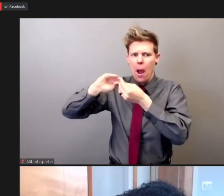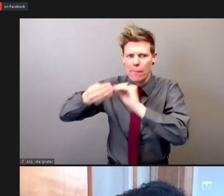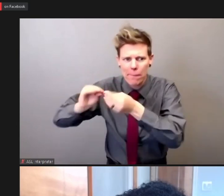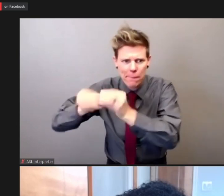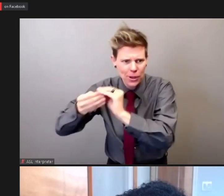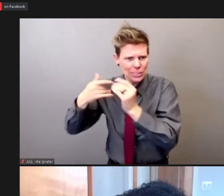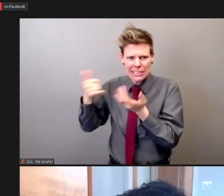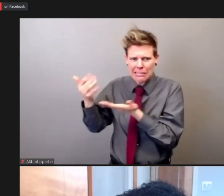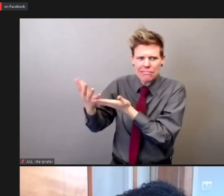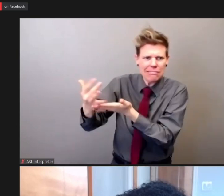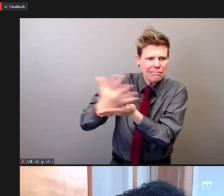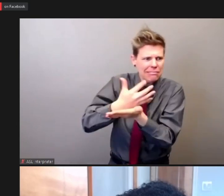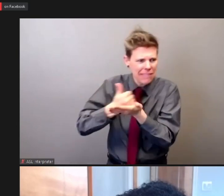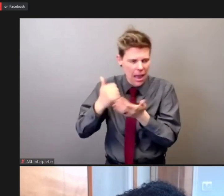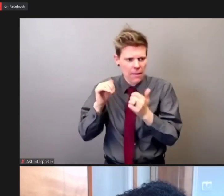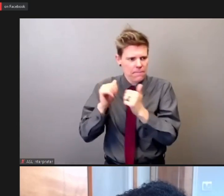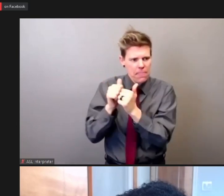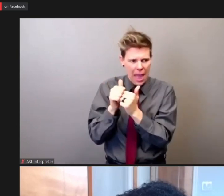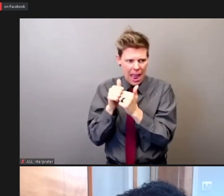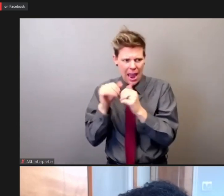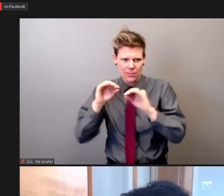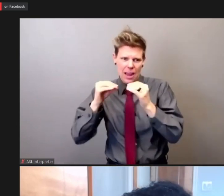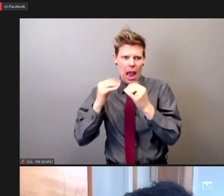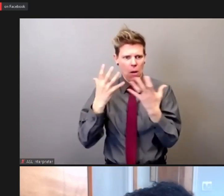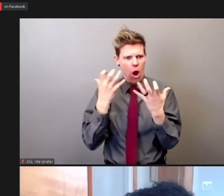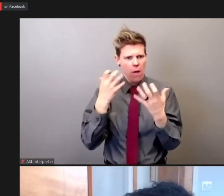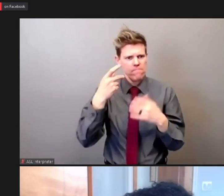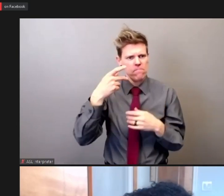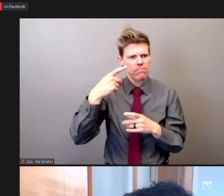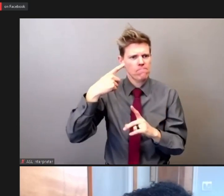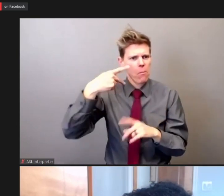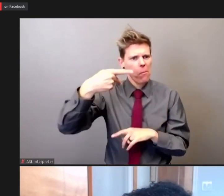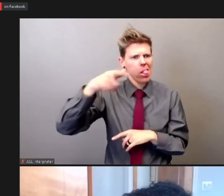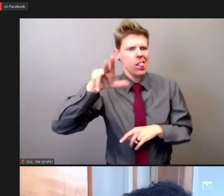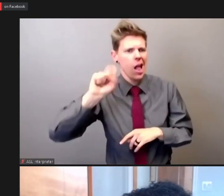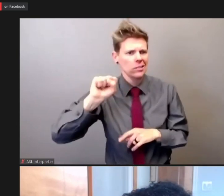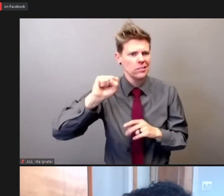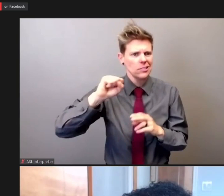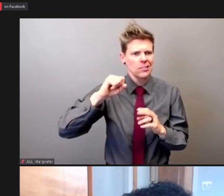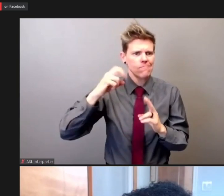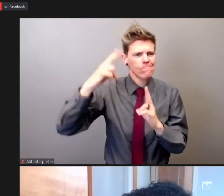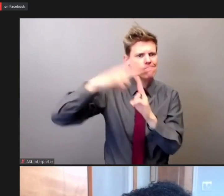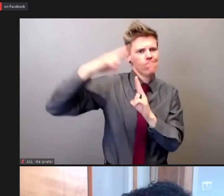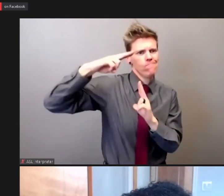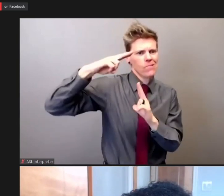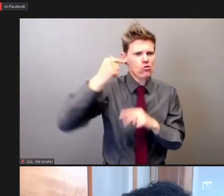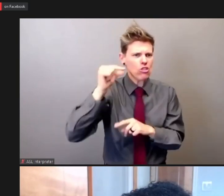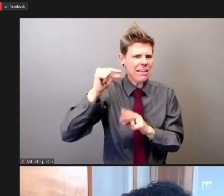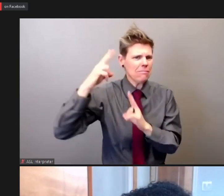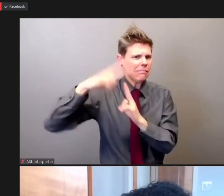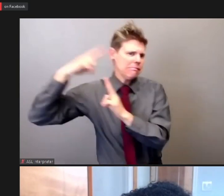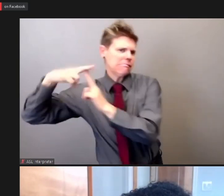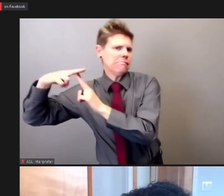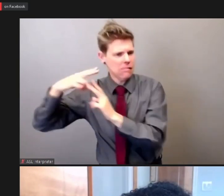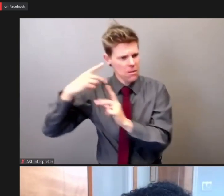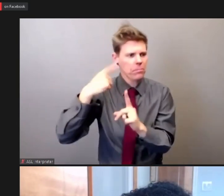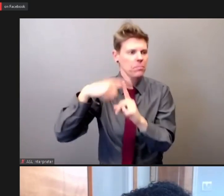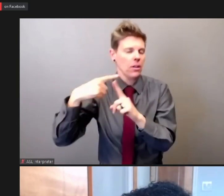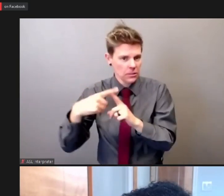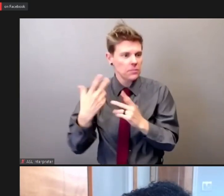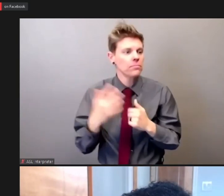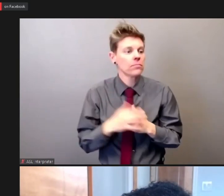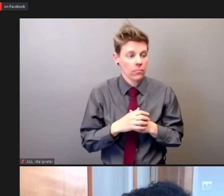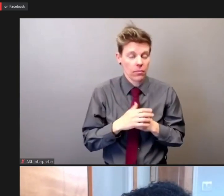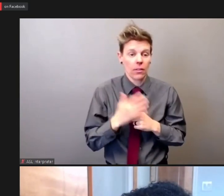that in person, arguably, you'd be ready to go in that fall semester, no hybrid, right? Kids are just